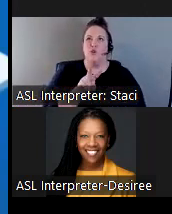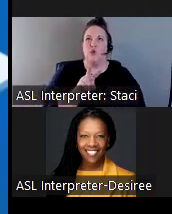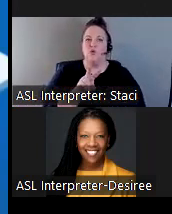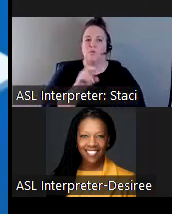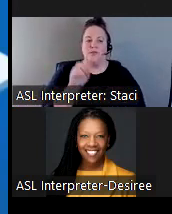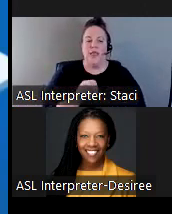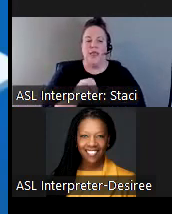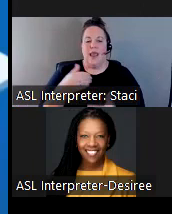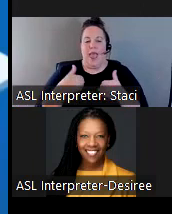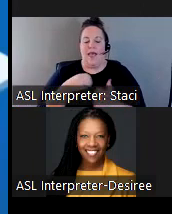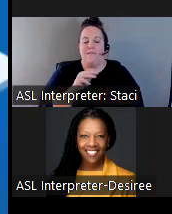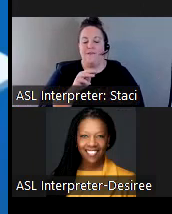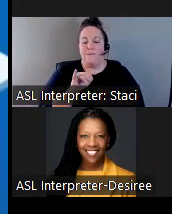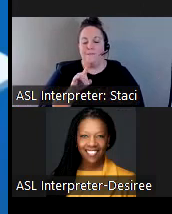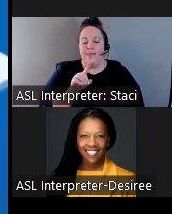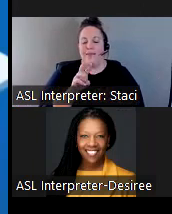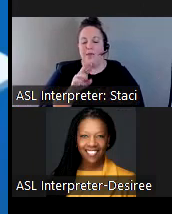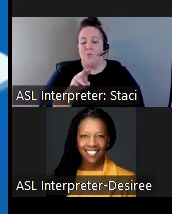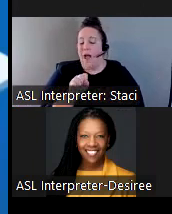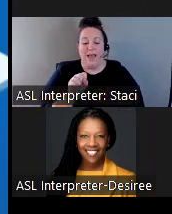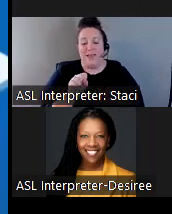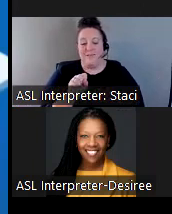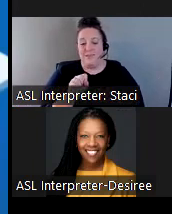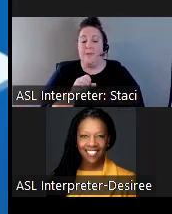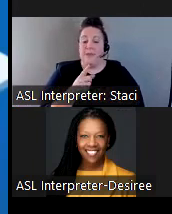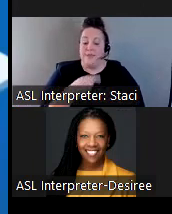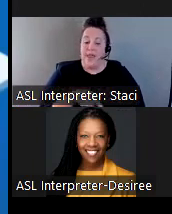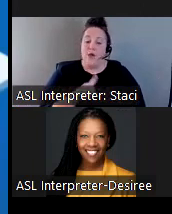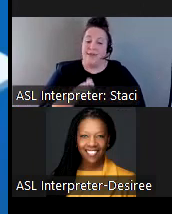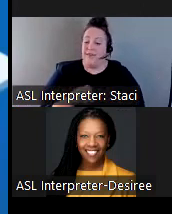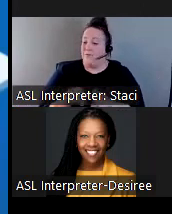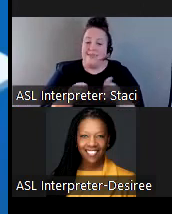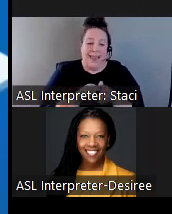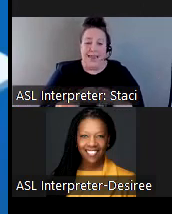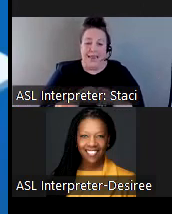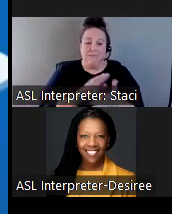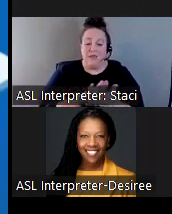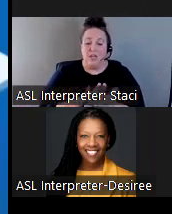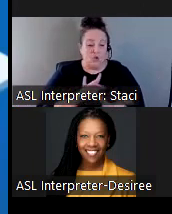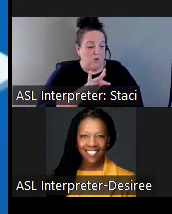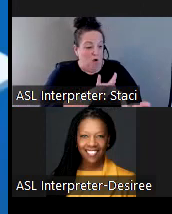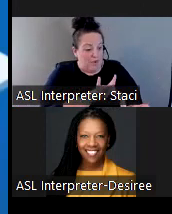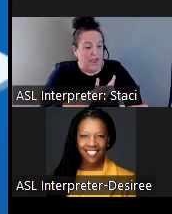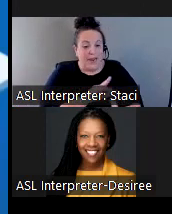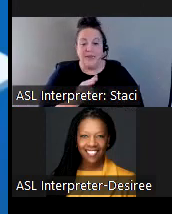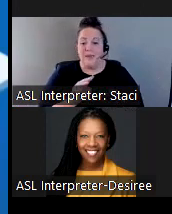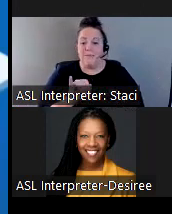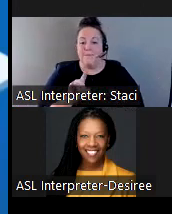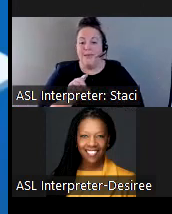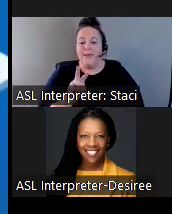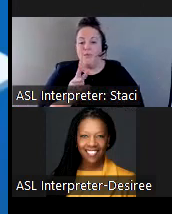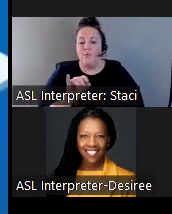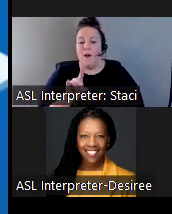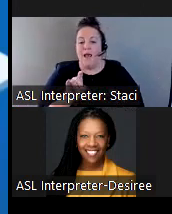with midwives. It might be a little higher, but those individuals need to be doing this too. So reach out to those midwifery programs within